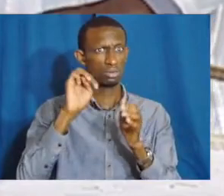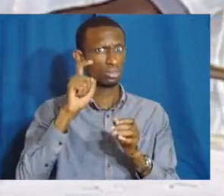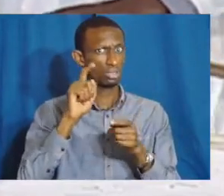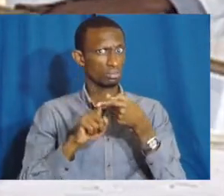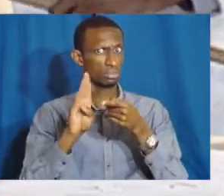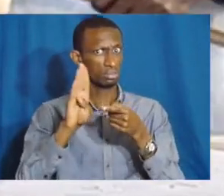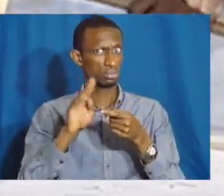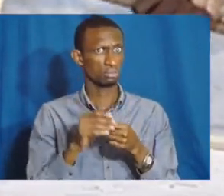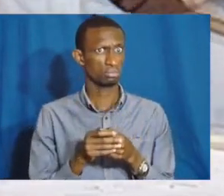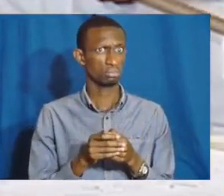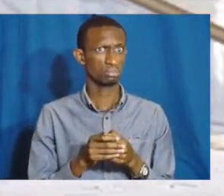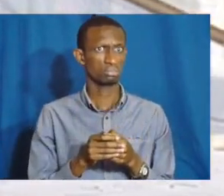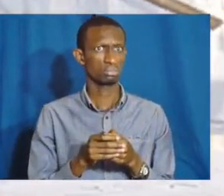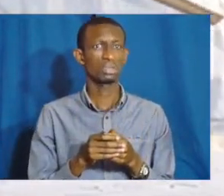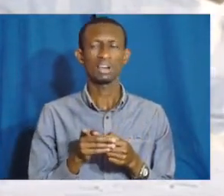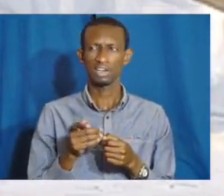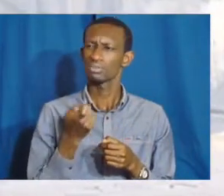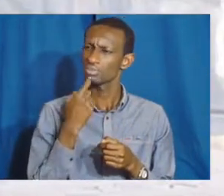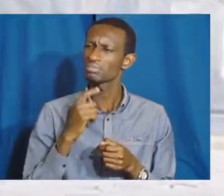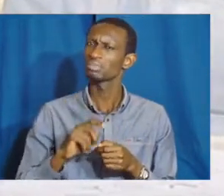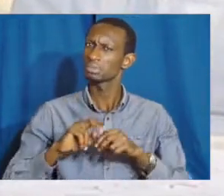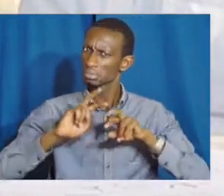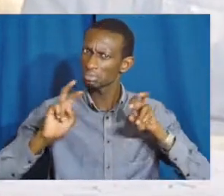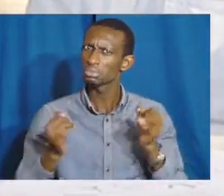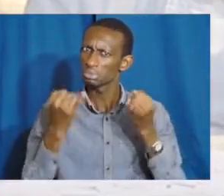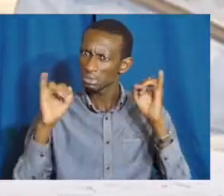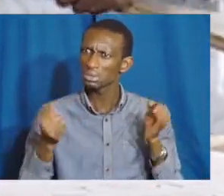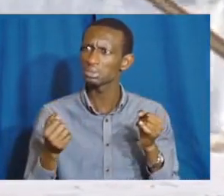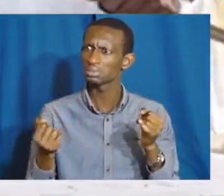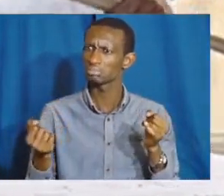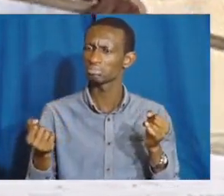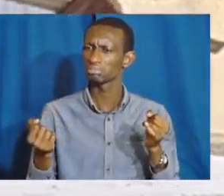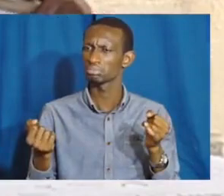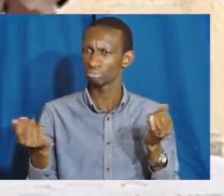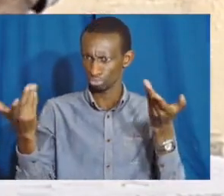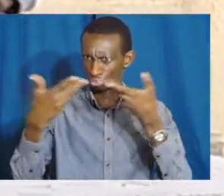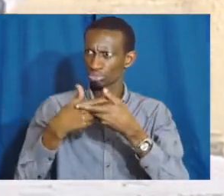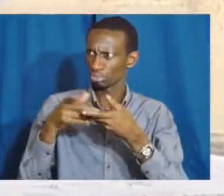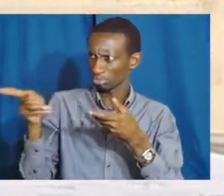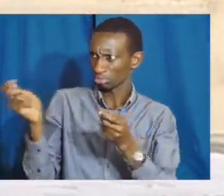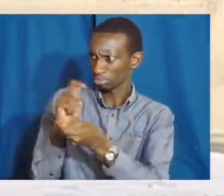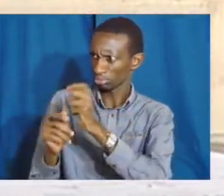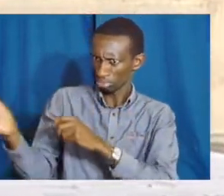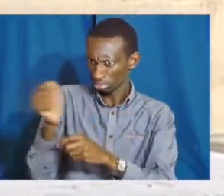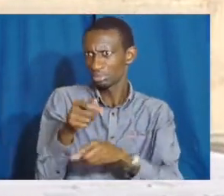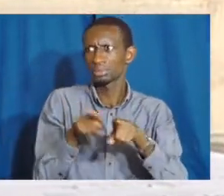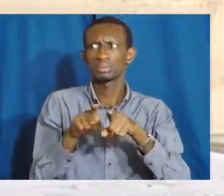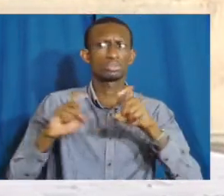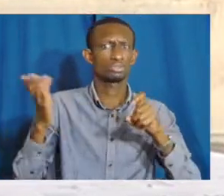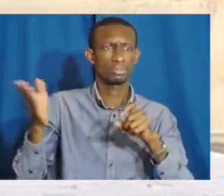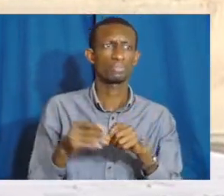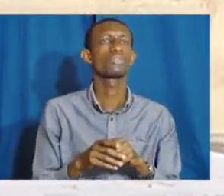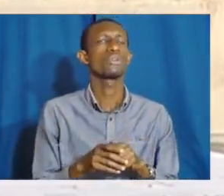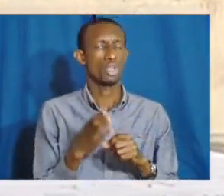mx plus b. We are going to write it in this form. How? You have, of course, negative